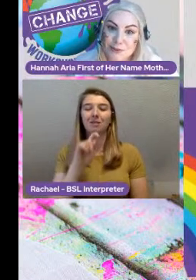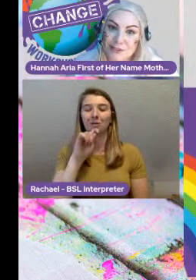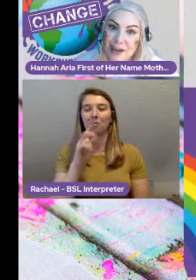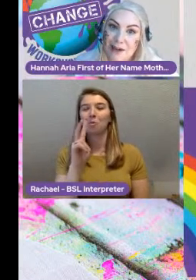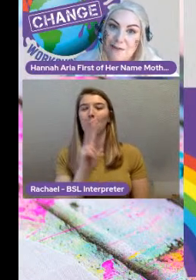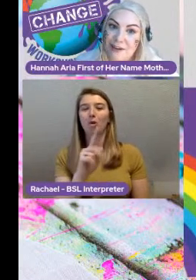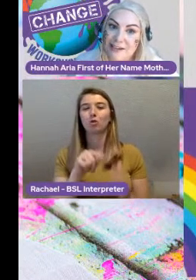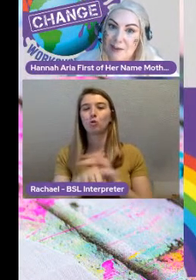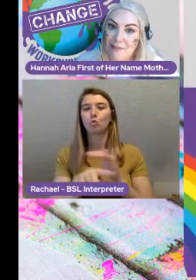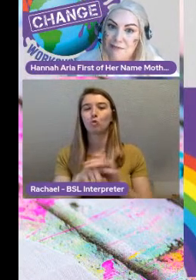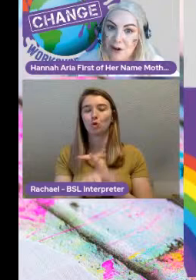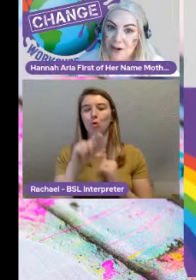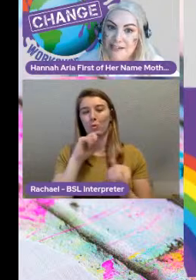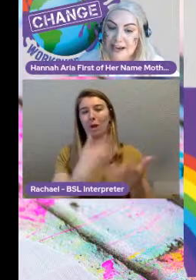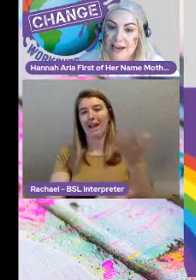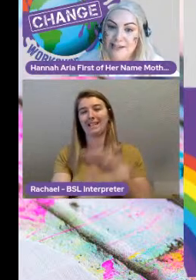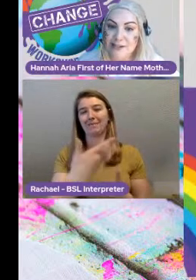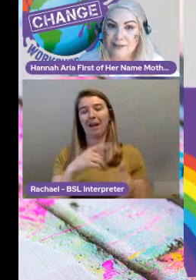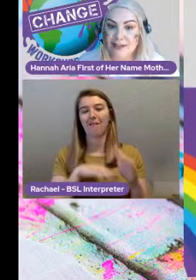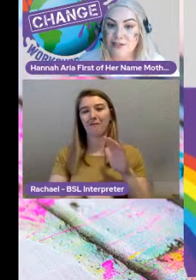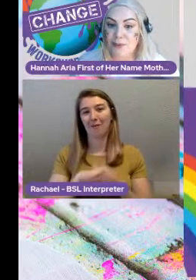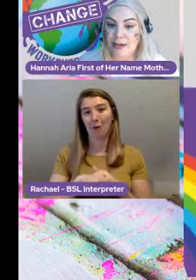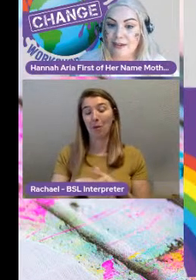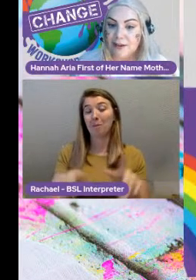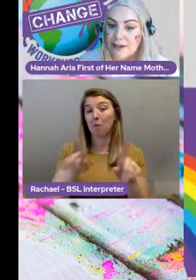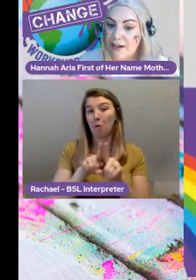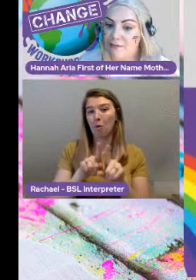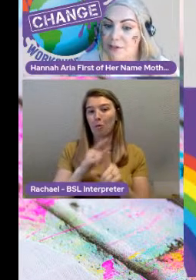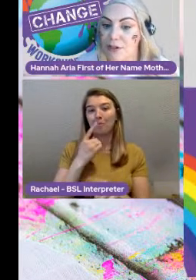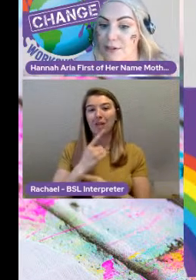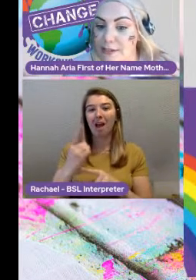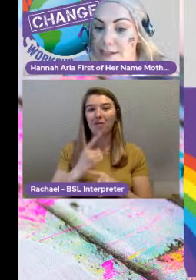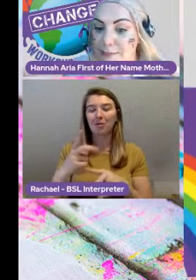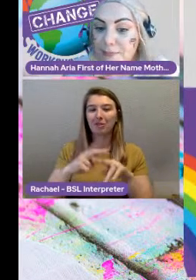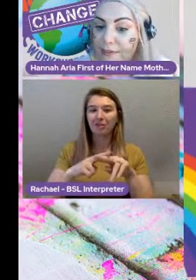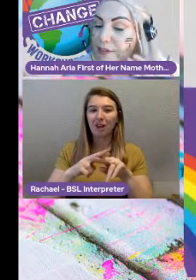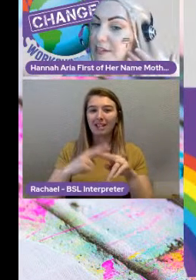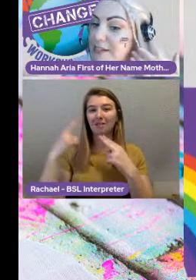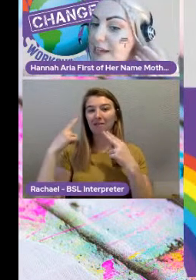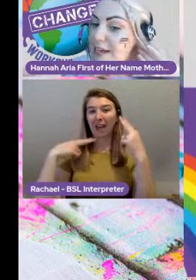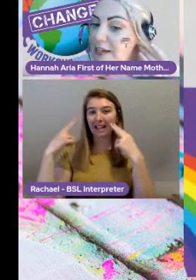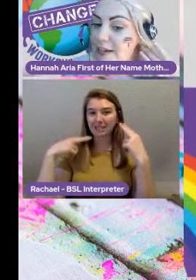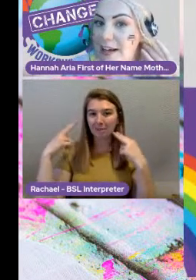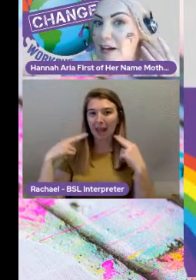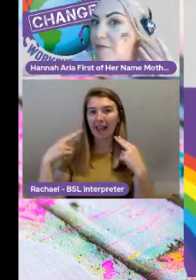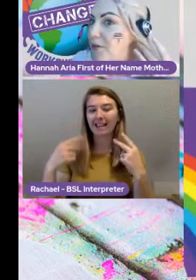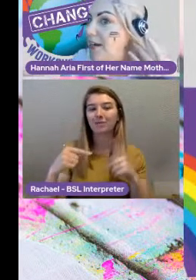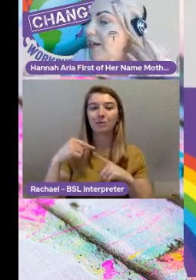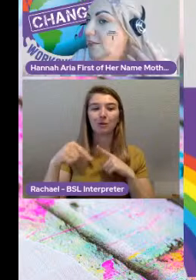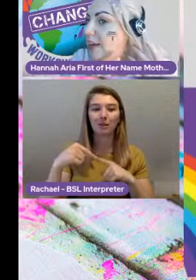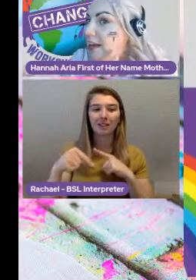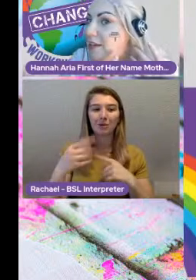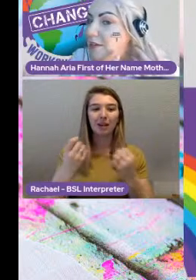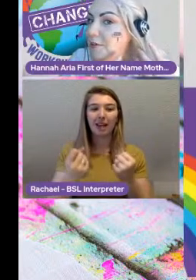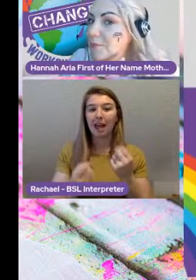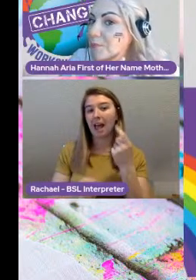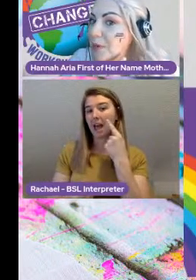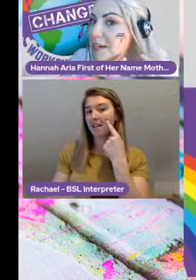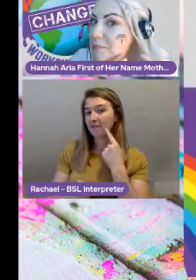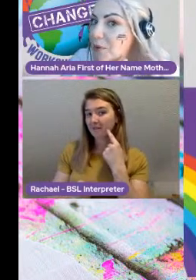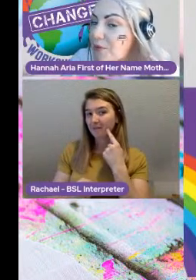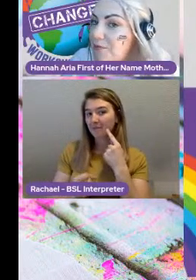It is also Face Paint Friday. So this week I have got, if you can see, I've got a little